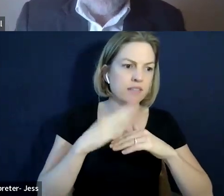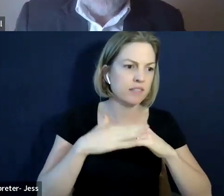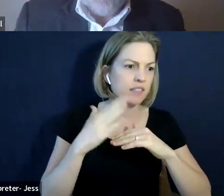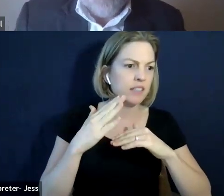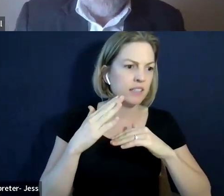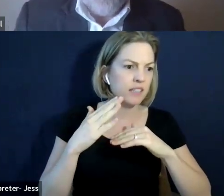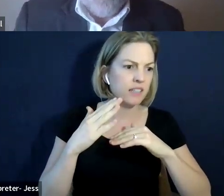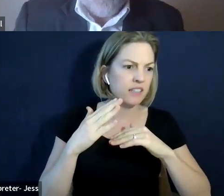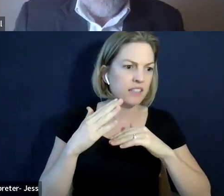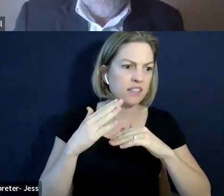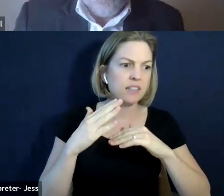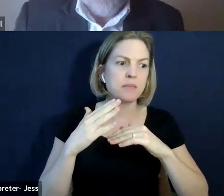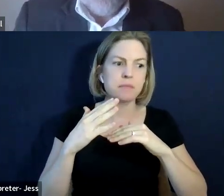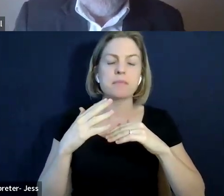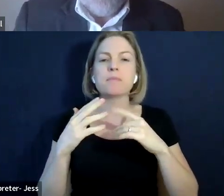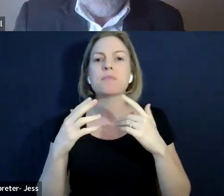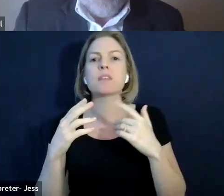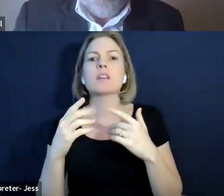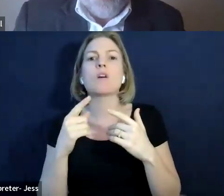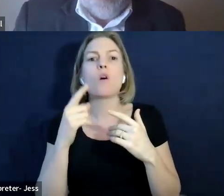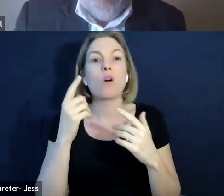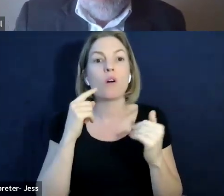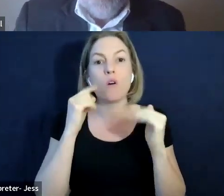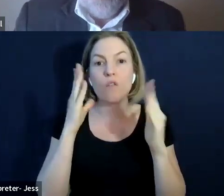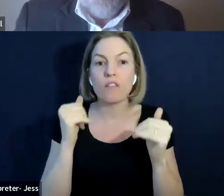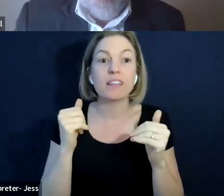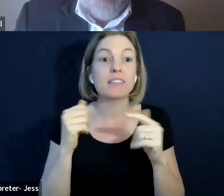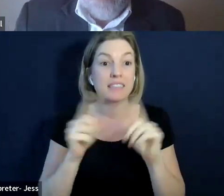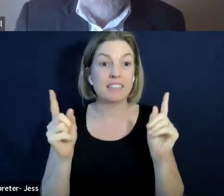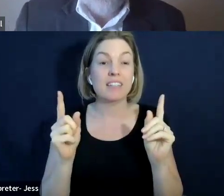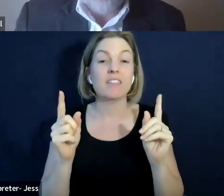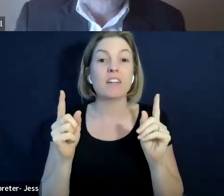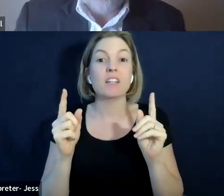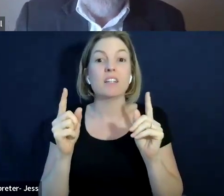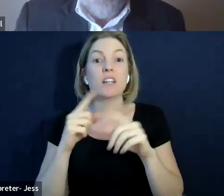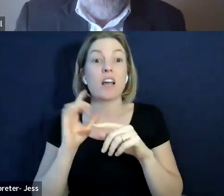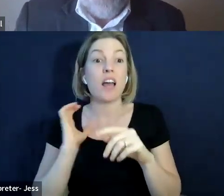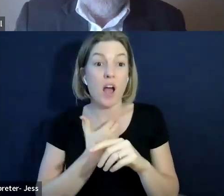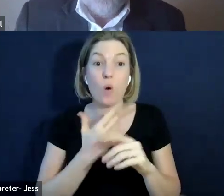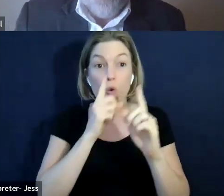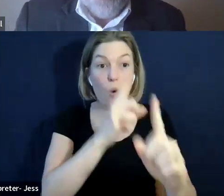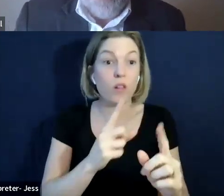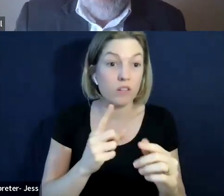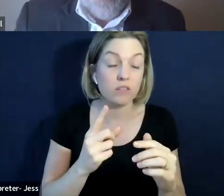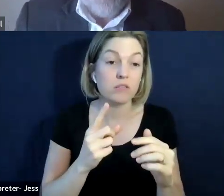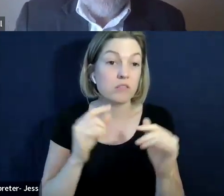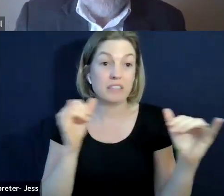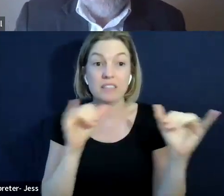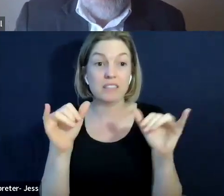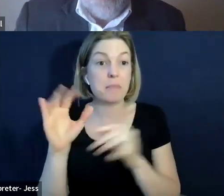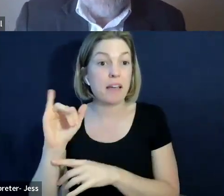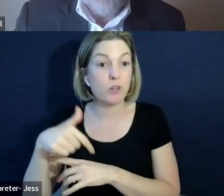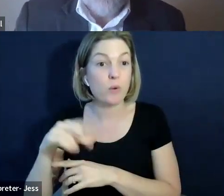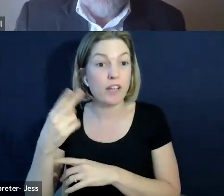our construction is different than what what IQHQ provided. We're certainly open to coordinating